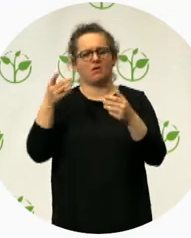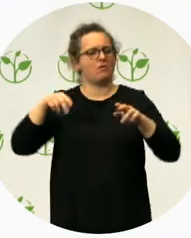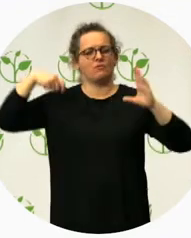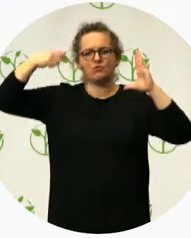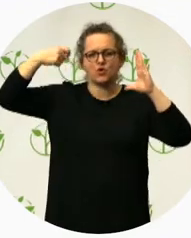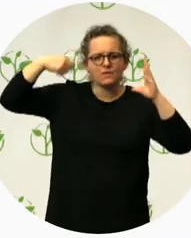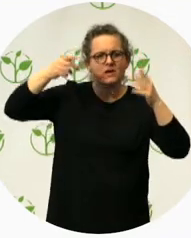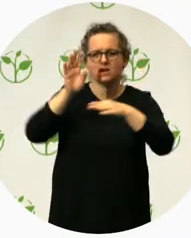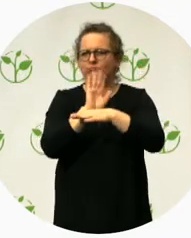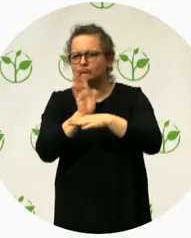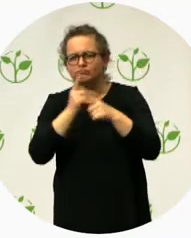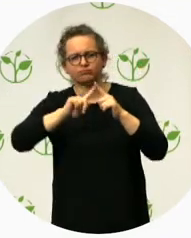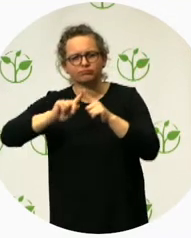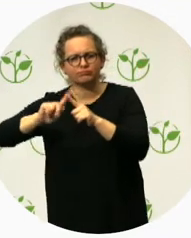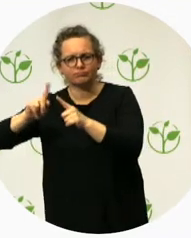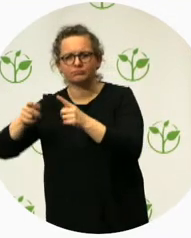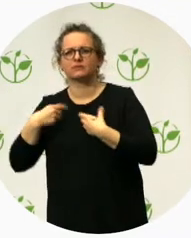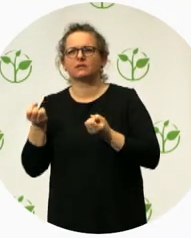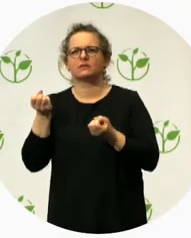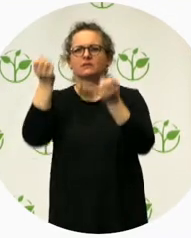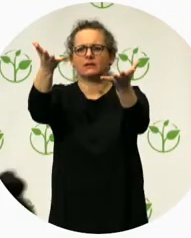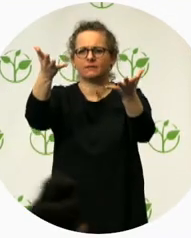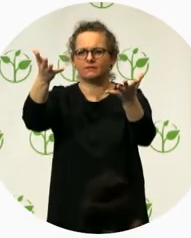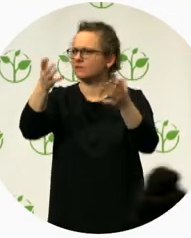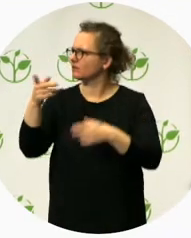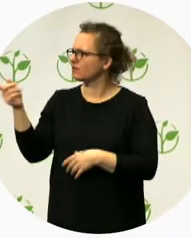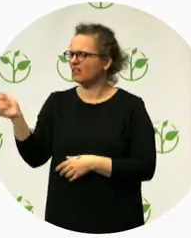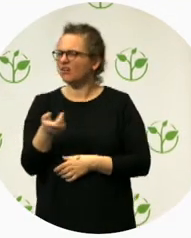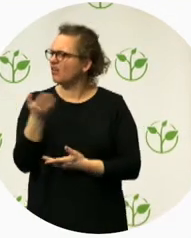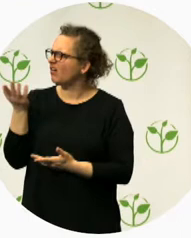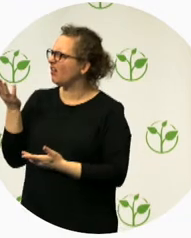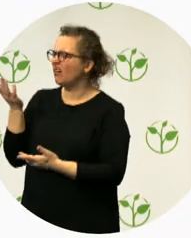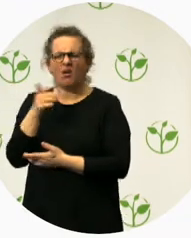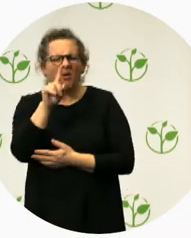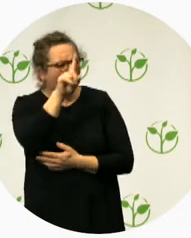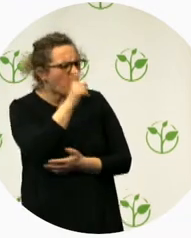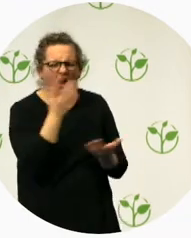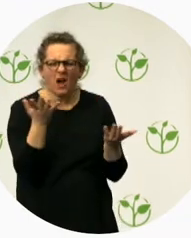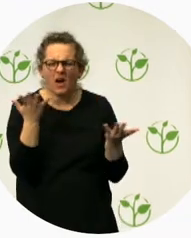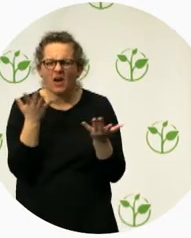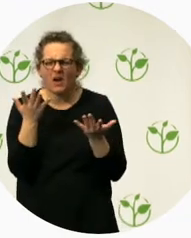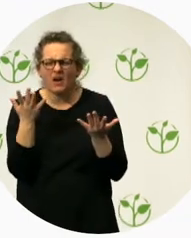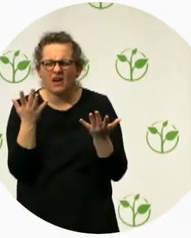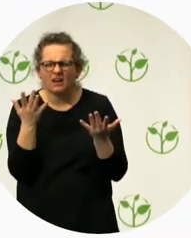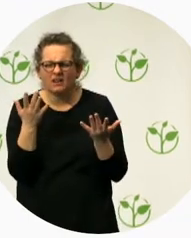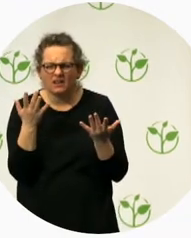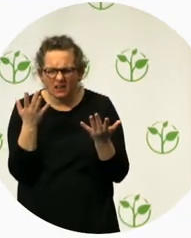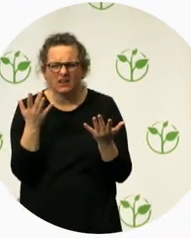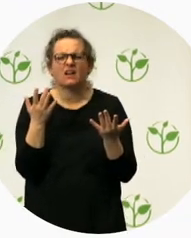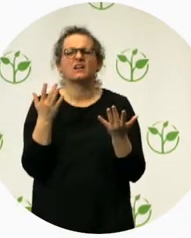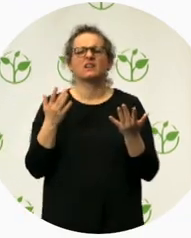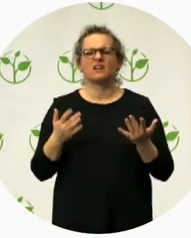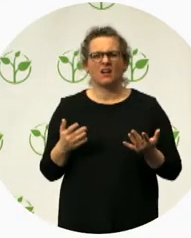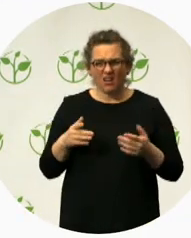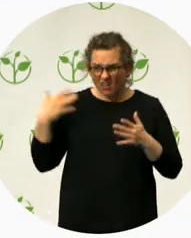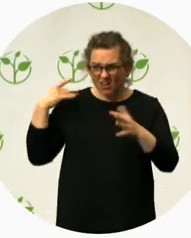don't ask me? No, okay. I think you're great. Keep going. Okay. See, we make a great team, don't we? Yeah. I'm better looking, though. So if you ask me, I would say the good thing about this,